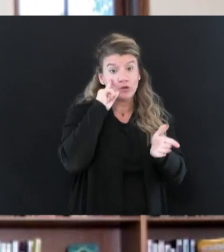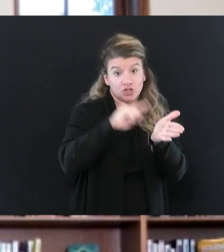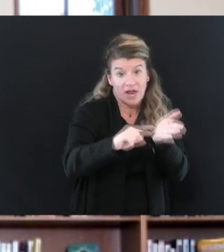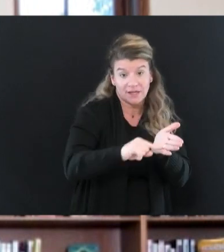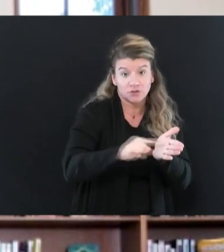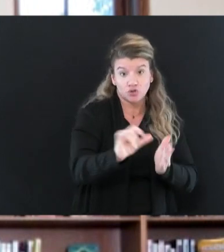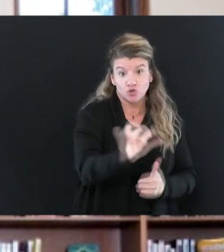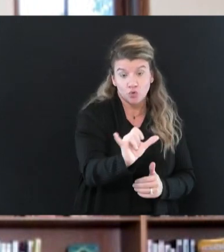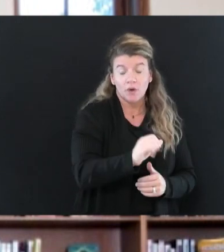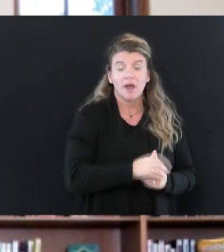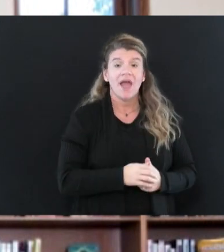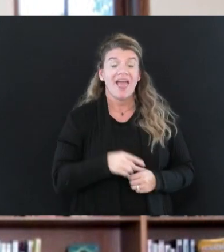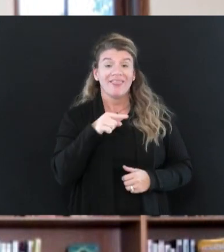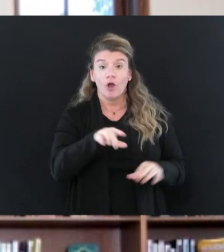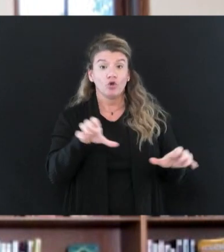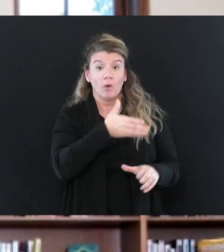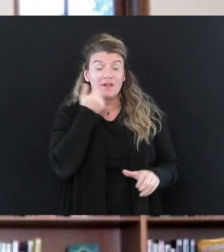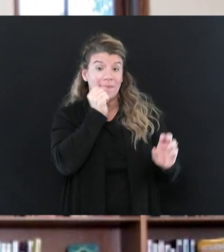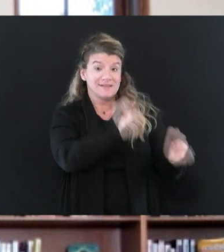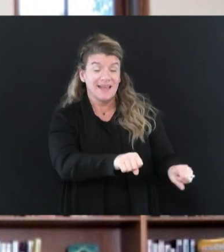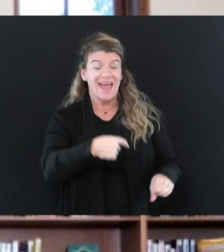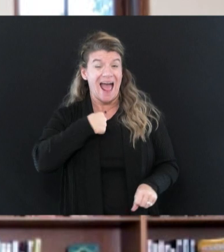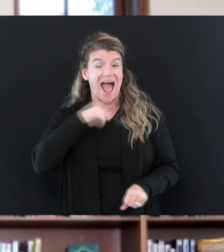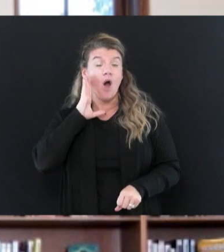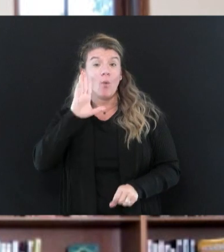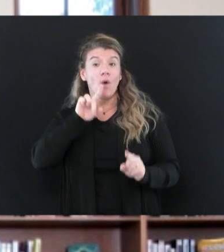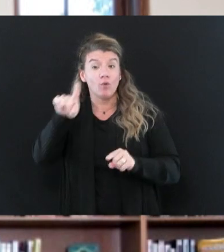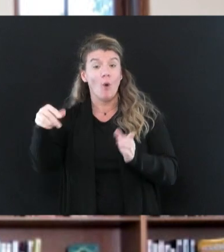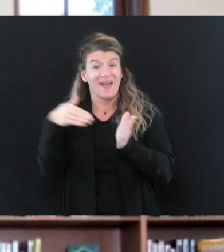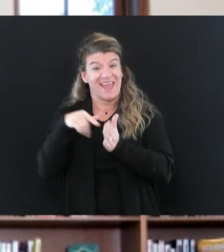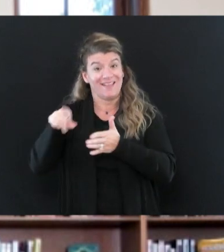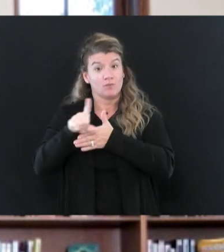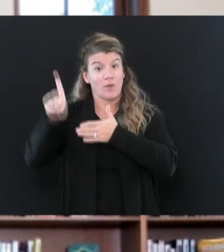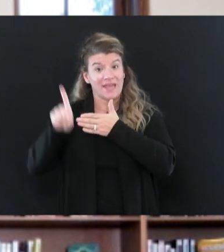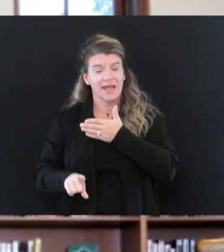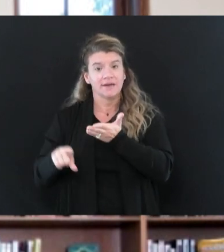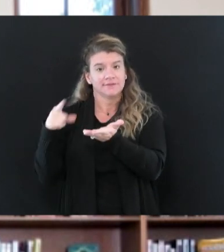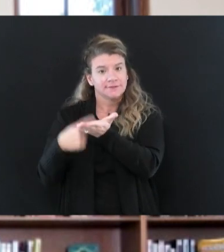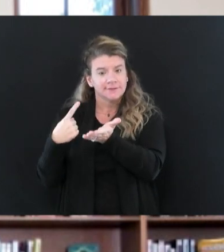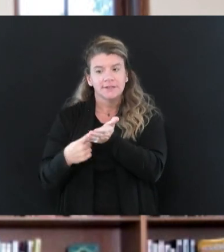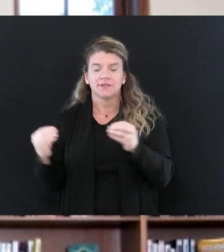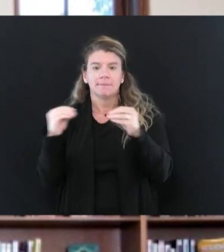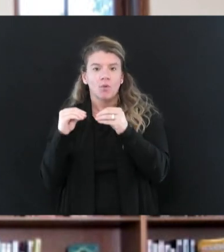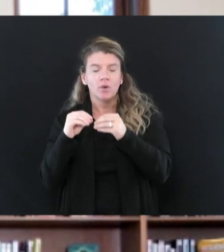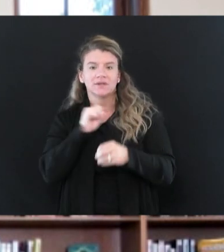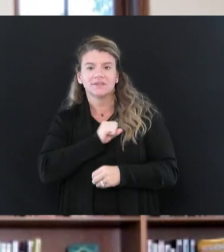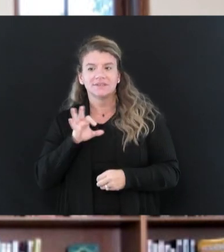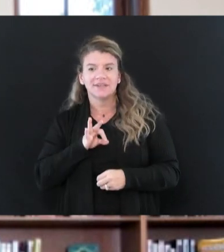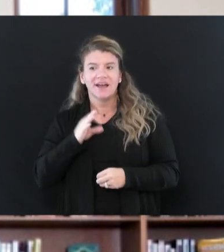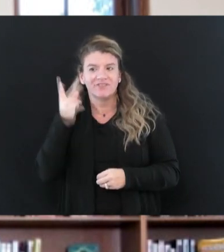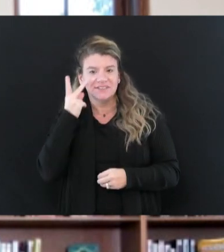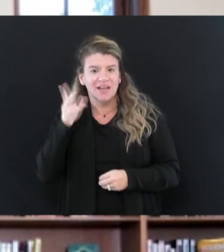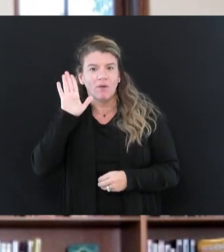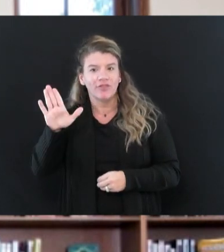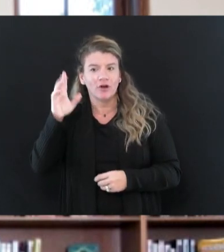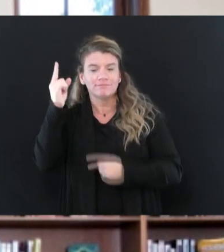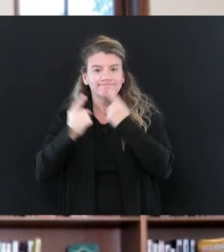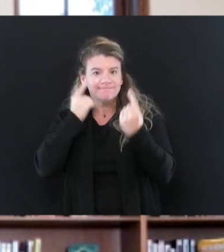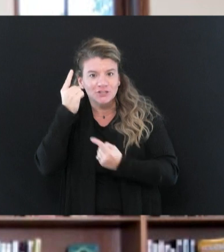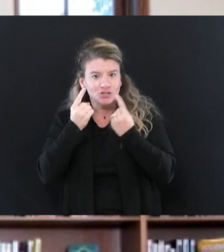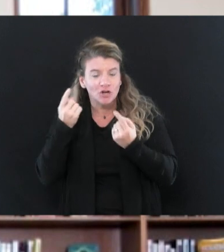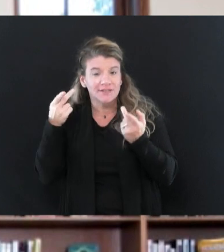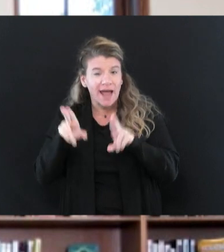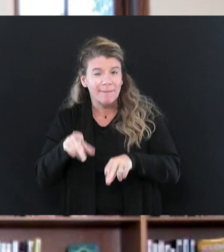will go again this weekend to see what we need to do. Talk to more of the staff to see what their concerns are. Because if they